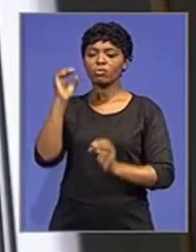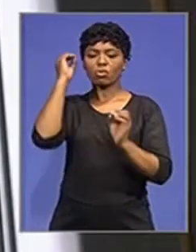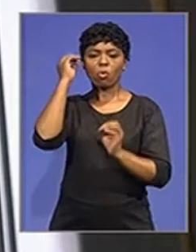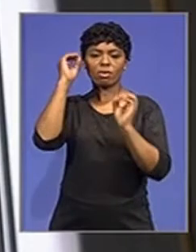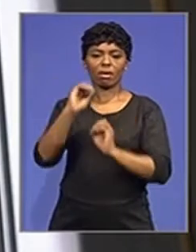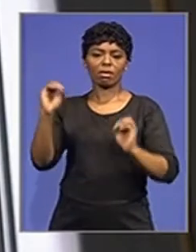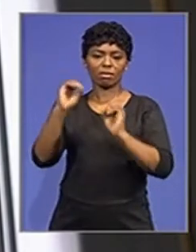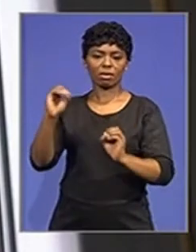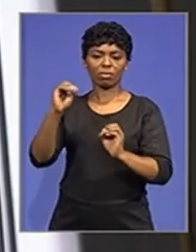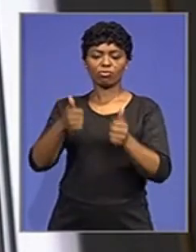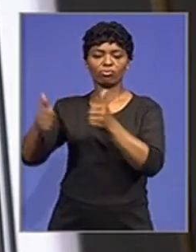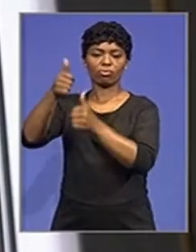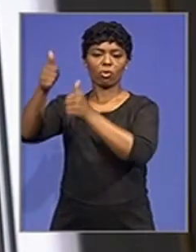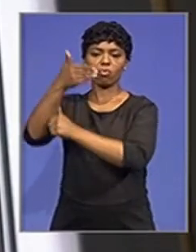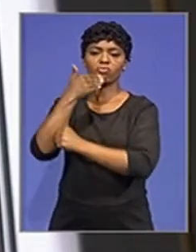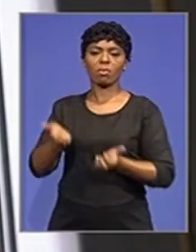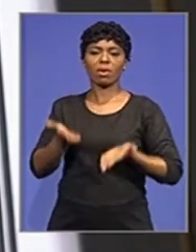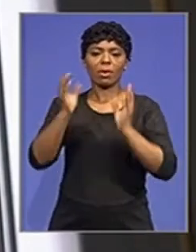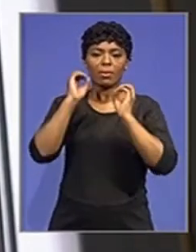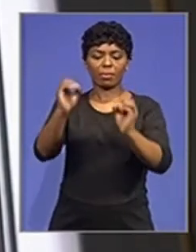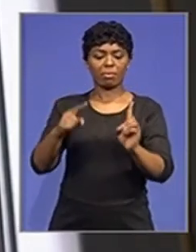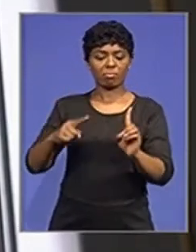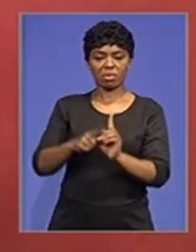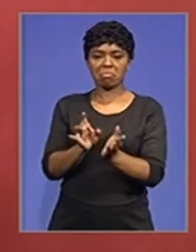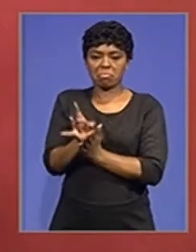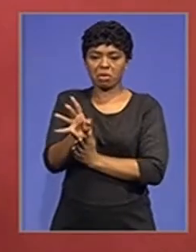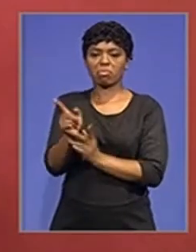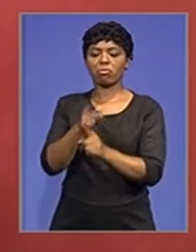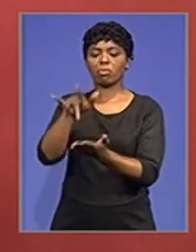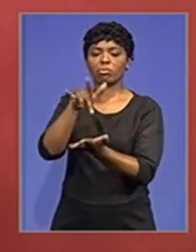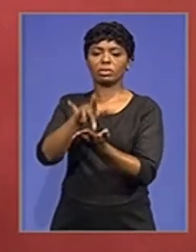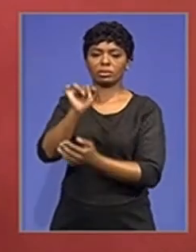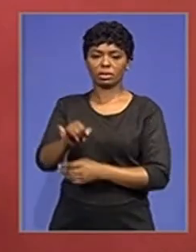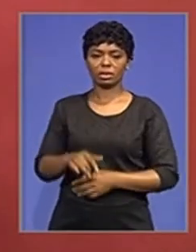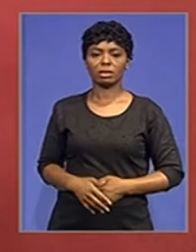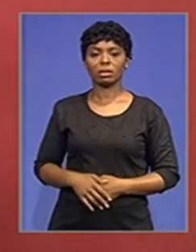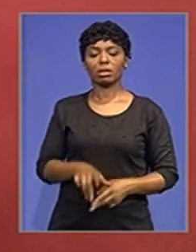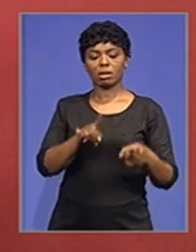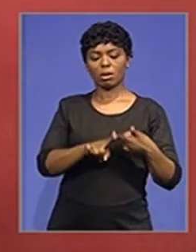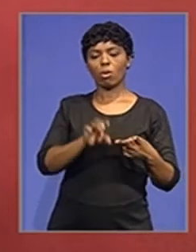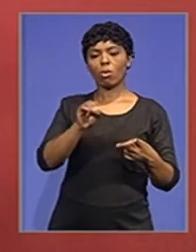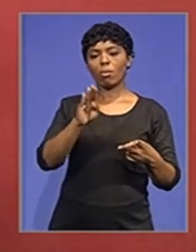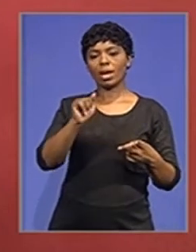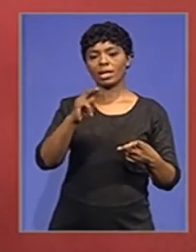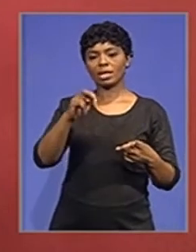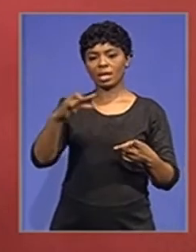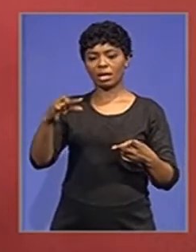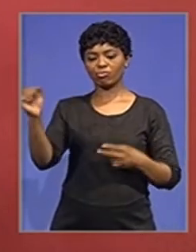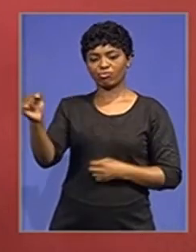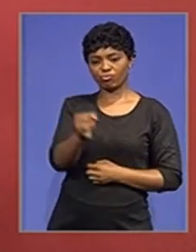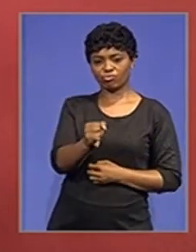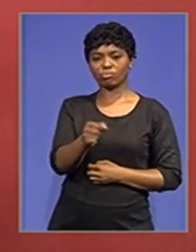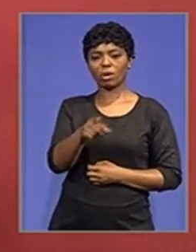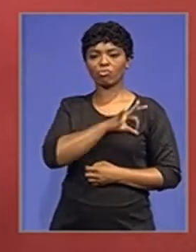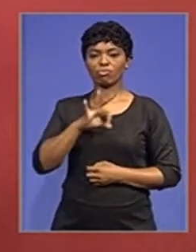performing. Motlhabane o ne a tlosiwa mo maemong a gagwe mme o bakeng Seleke a tlhophiwa go nna ratoropo o